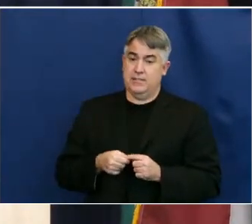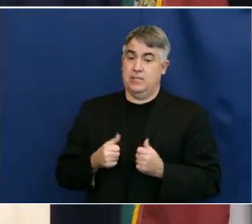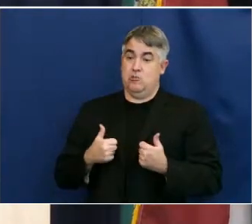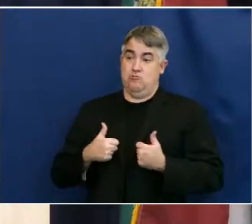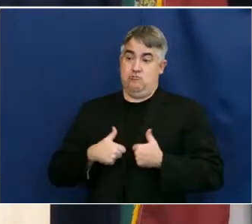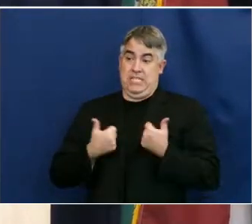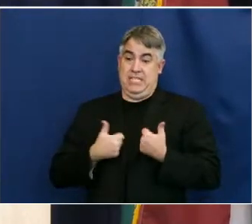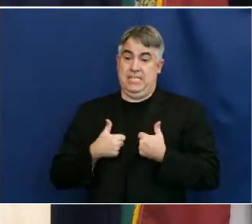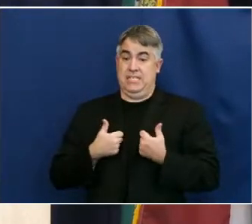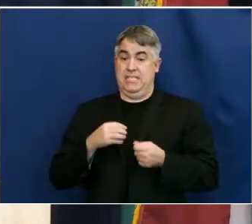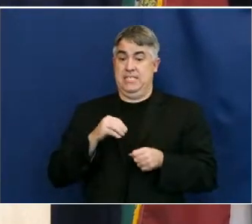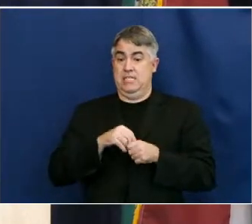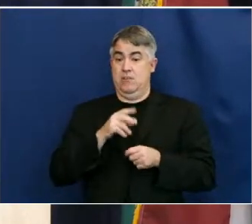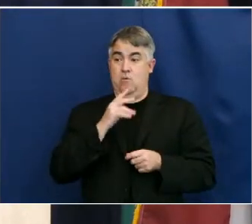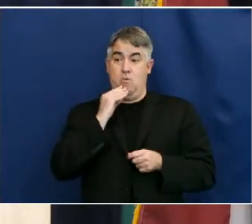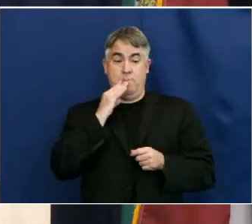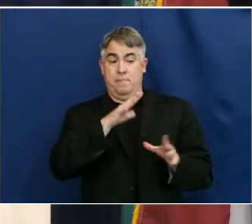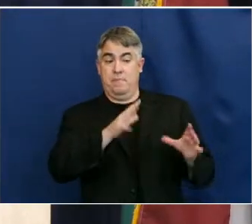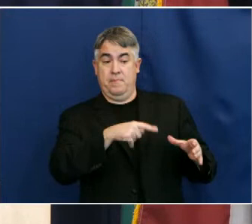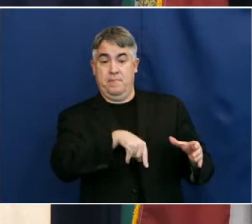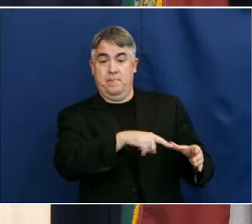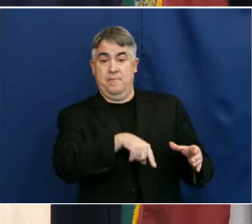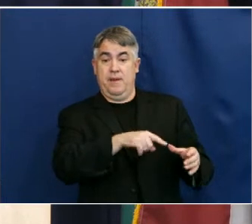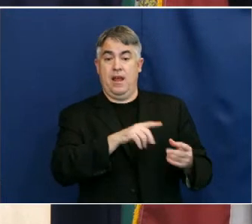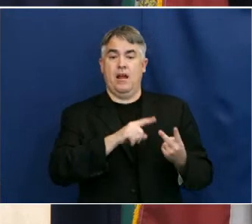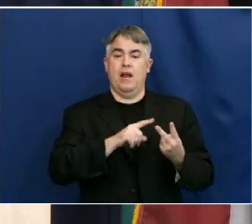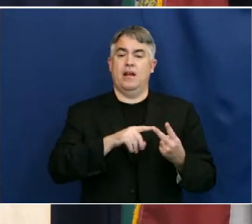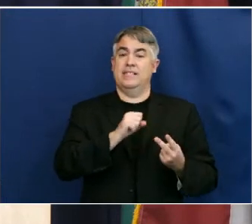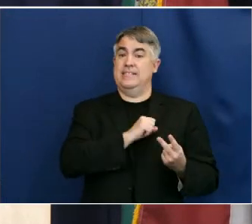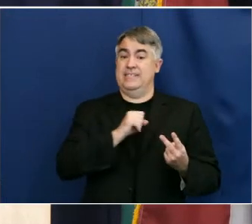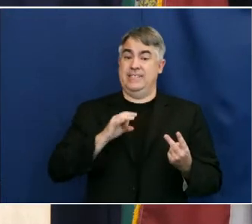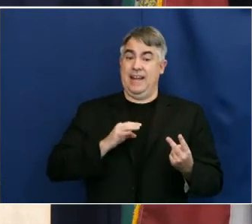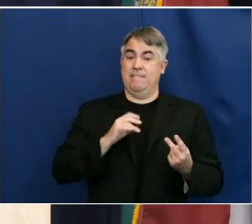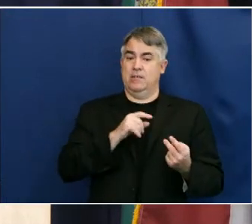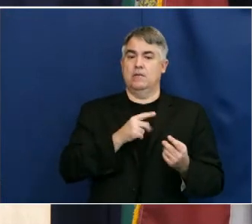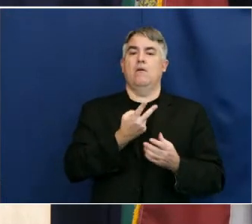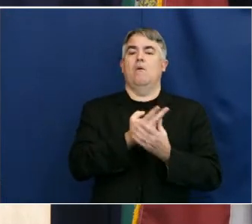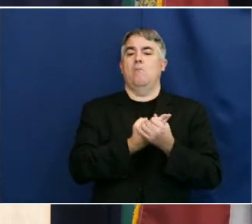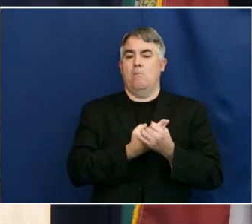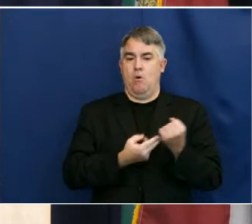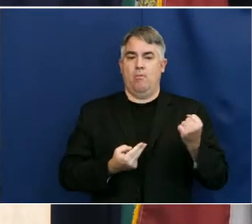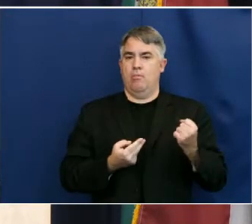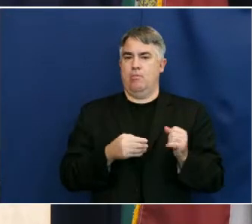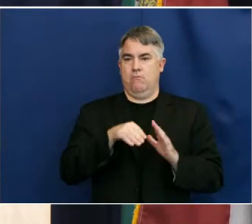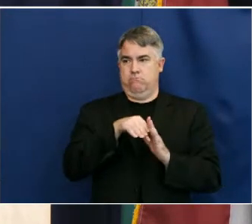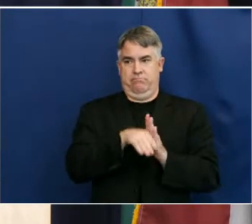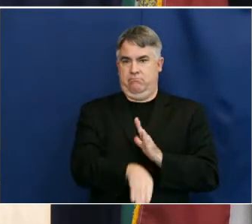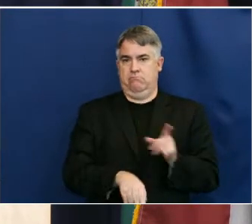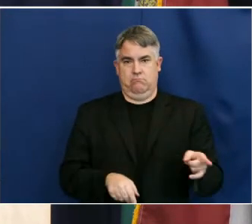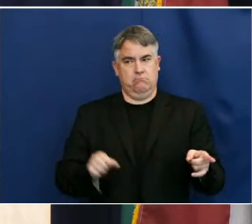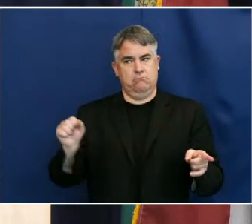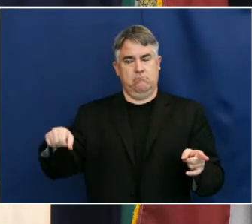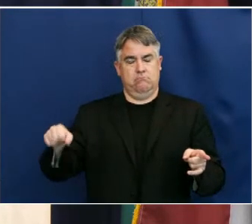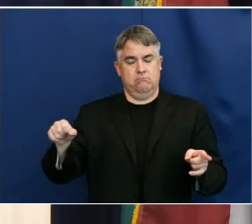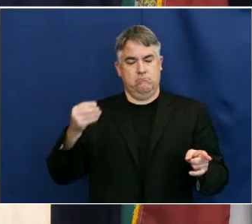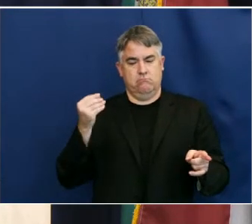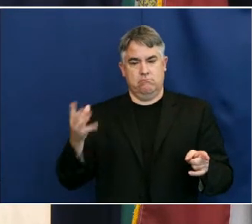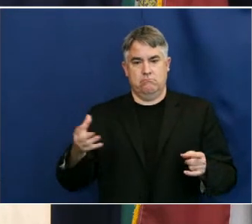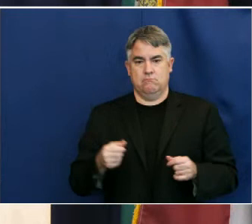staff, and the efforts to vaccinate those staff obviously help control the spread there. So, yep. Thank you. Next question.